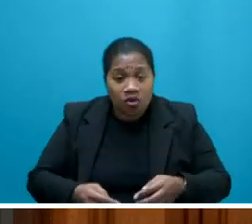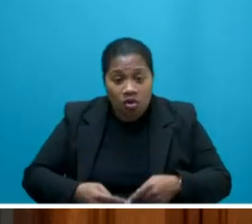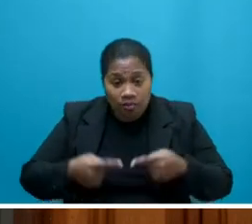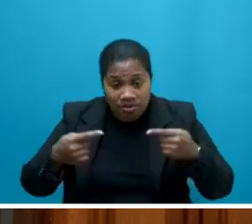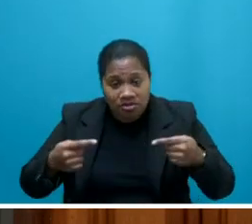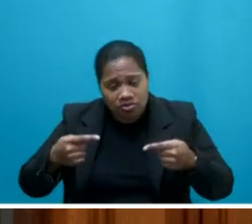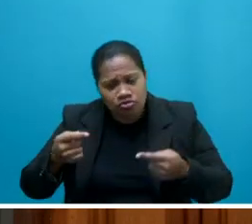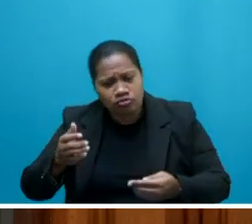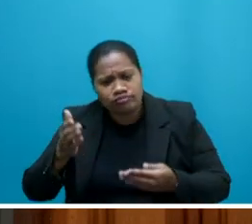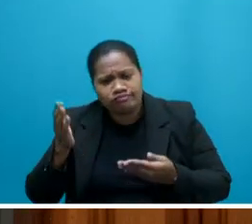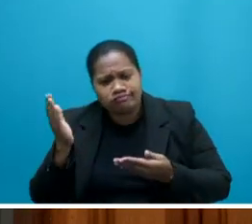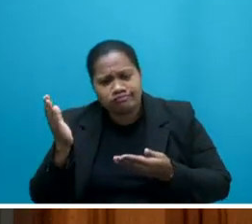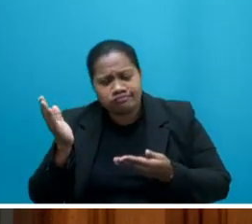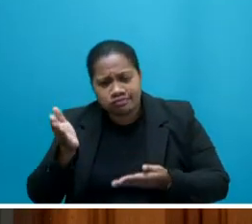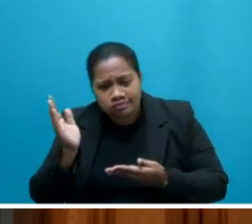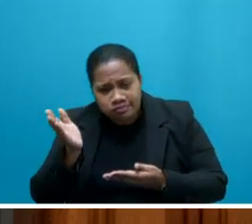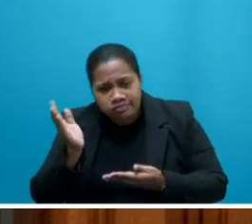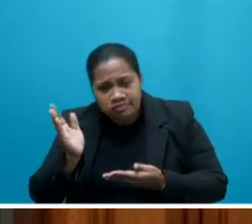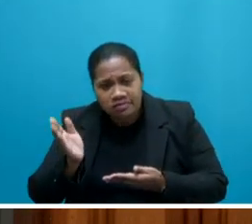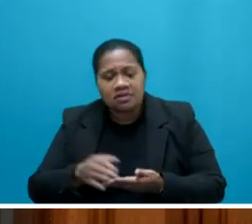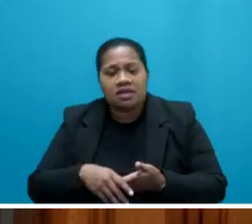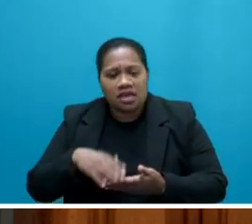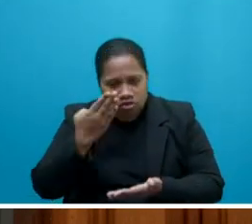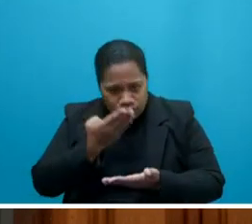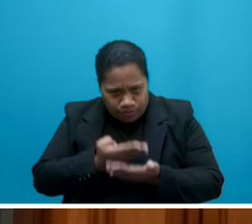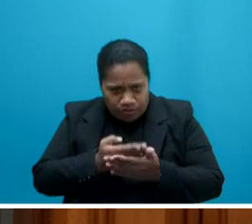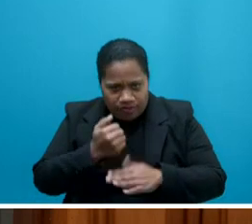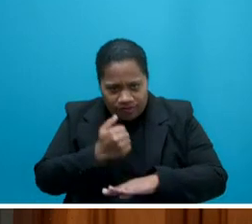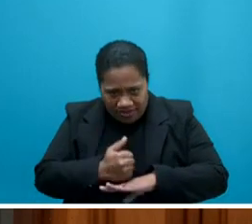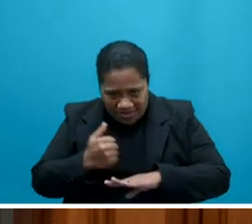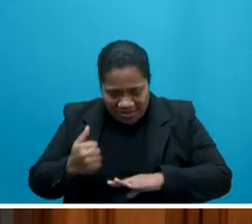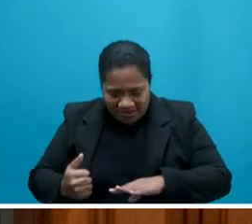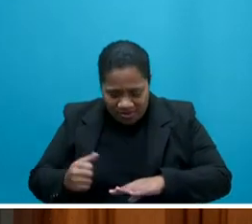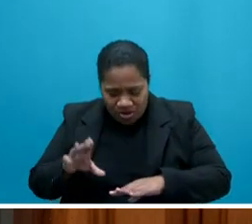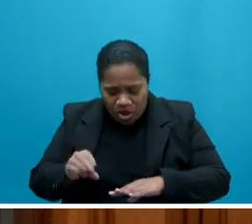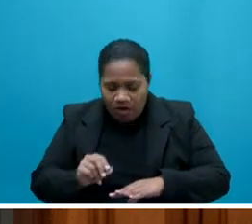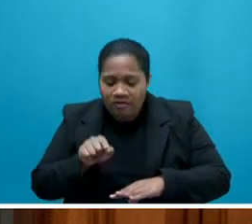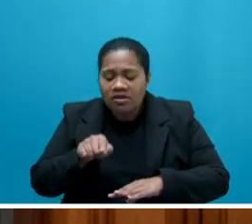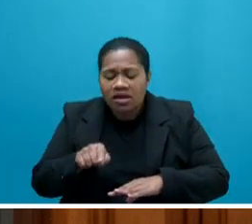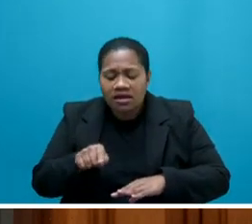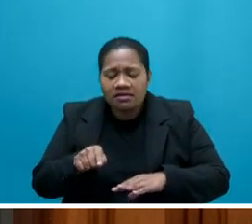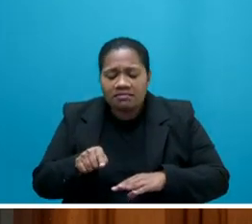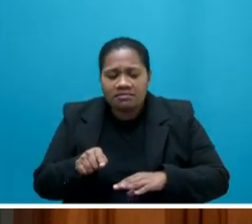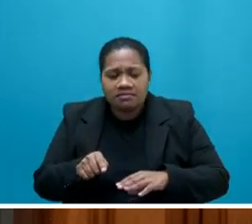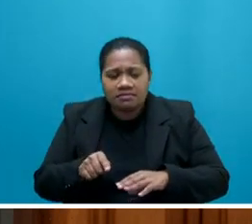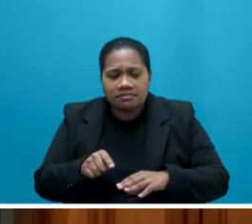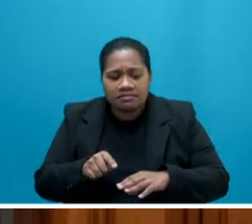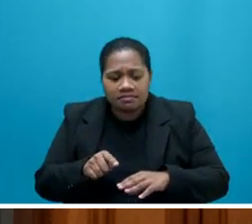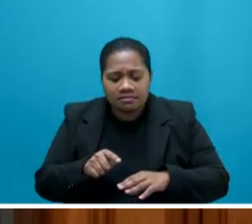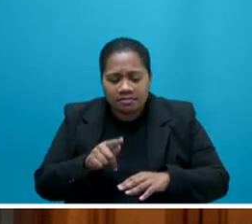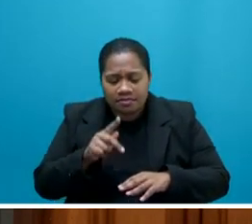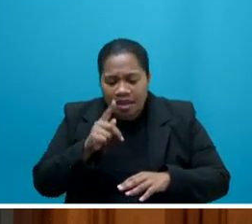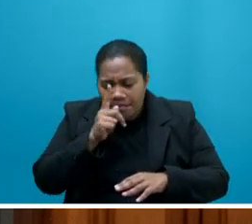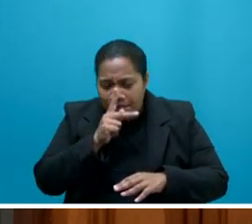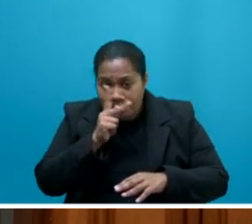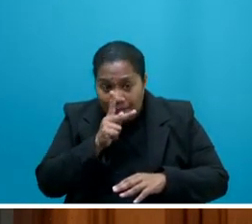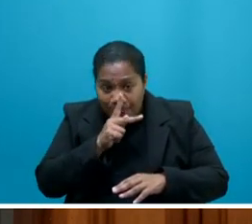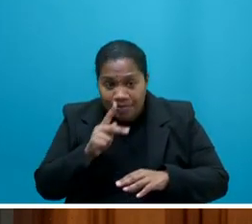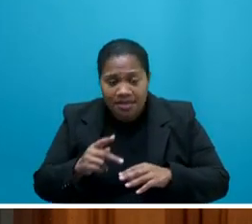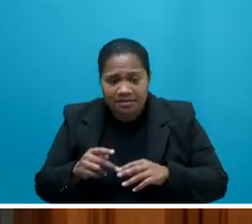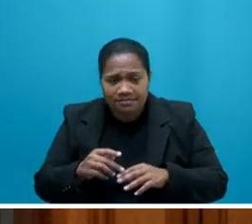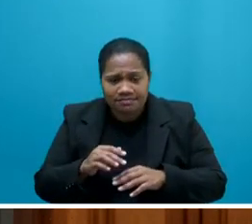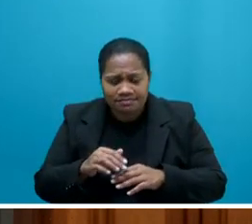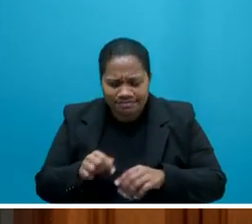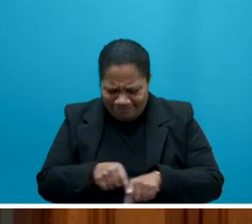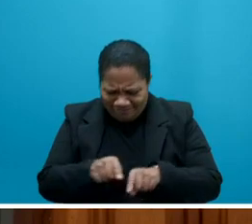of ideas and probe the government on its conduct of public affairs and policy. Number five, it gives a sense